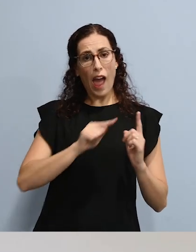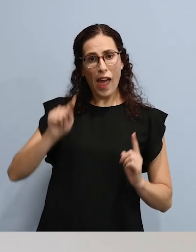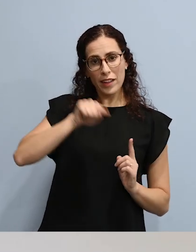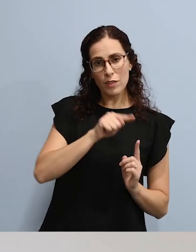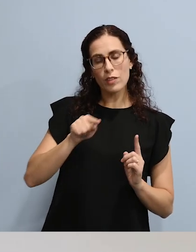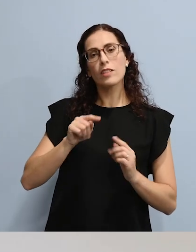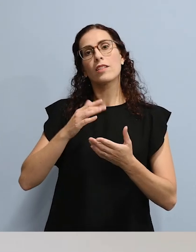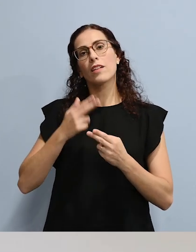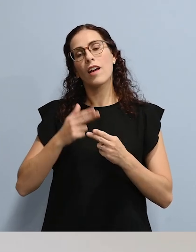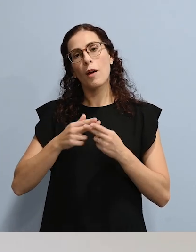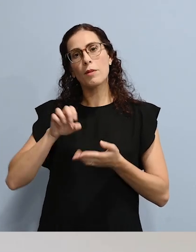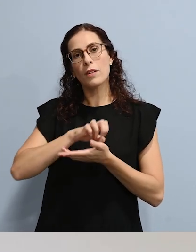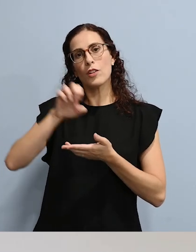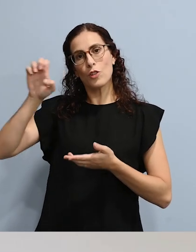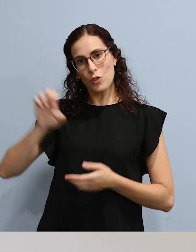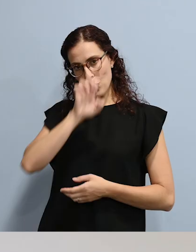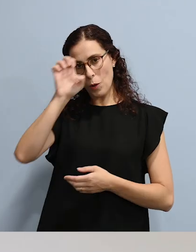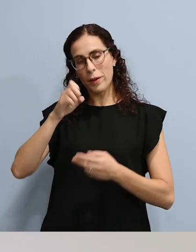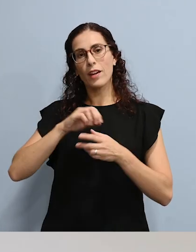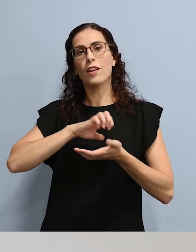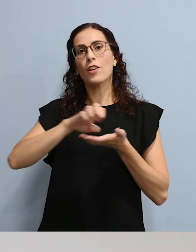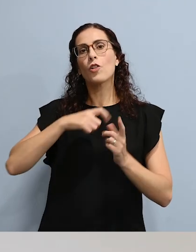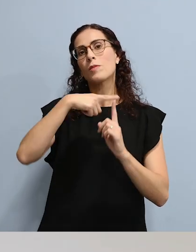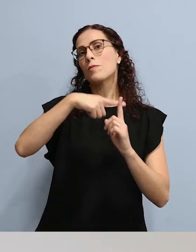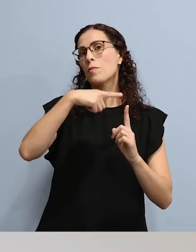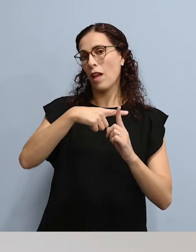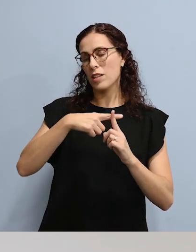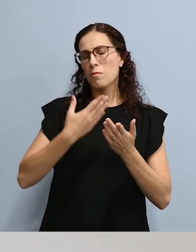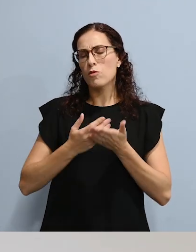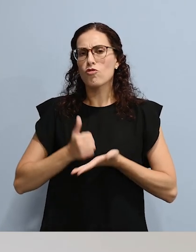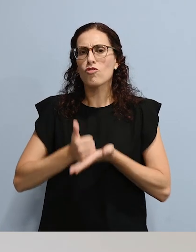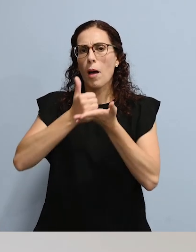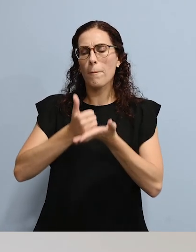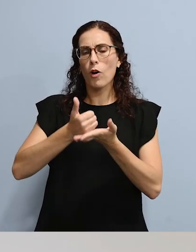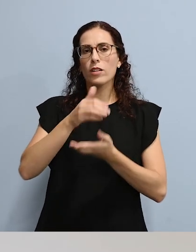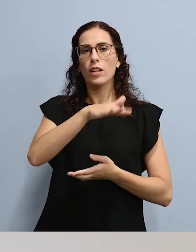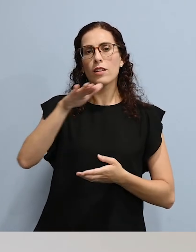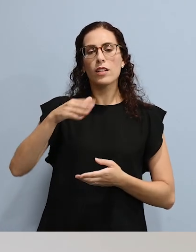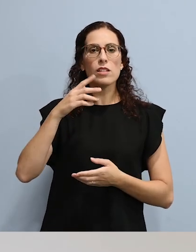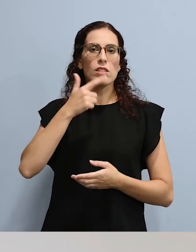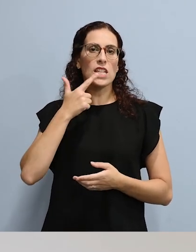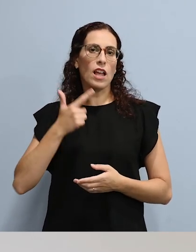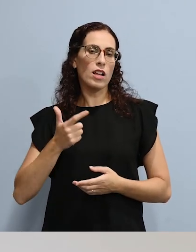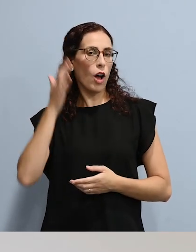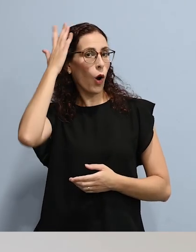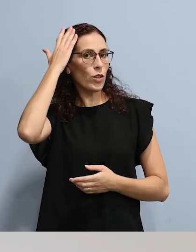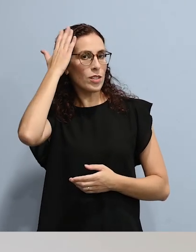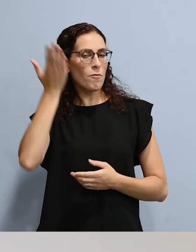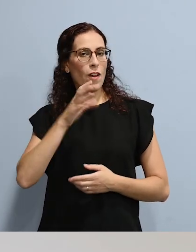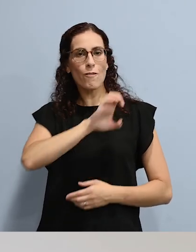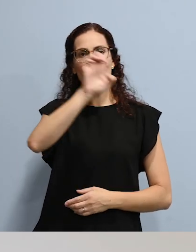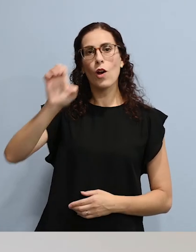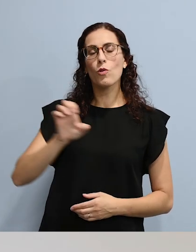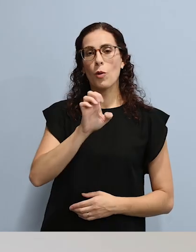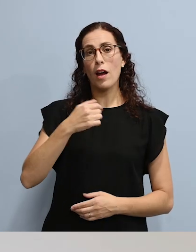enterprise. Activate is co-funded by the European Union through Erasmus+, supporting initiatives that empower autistic